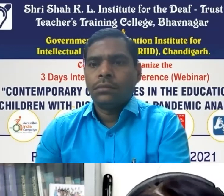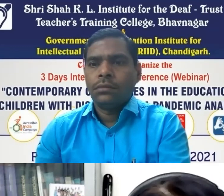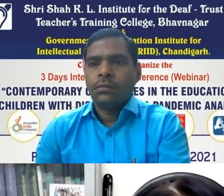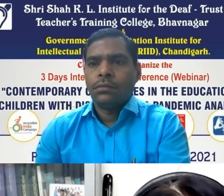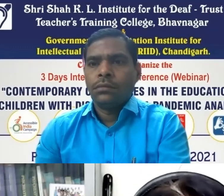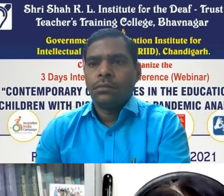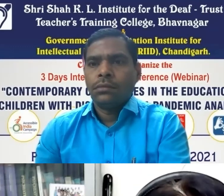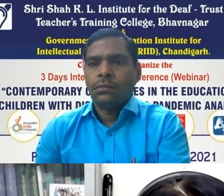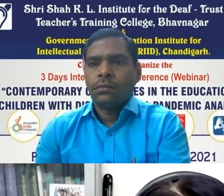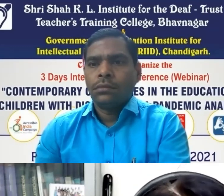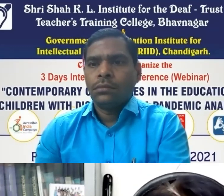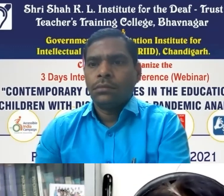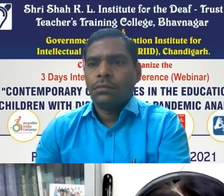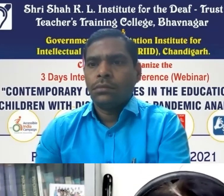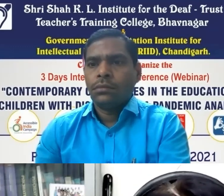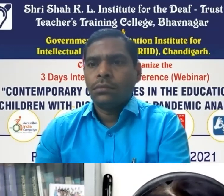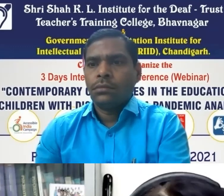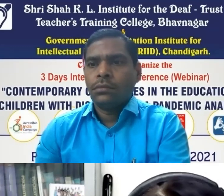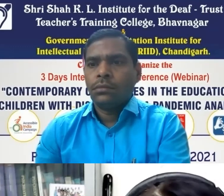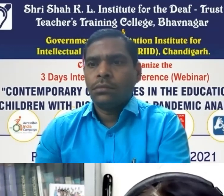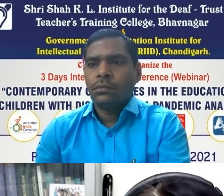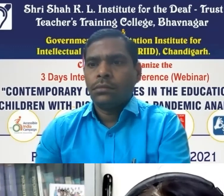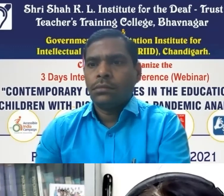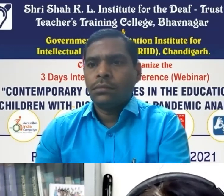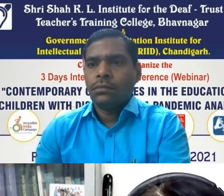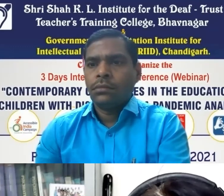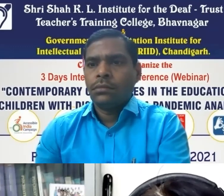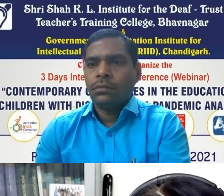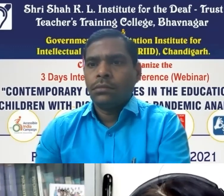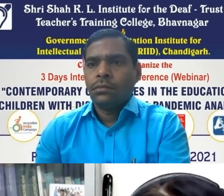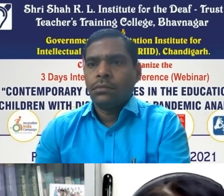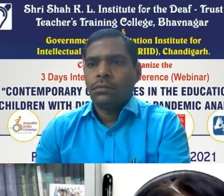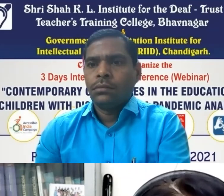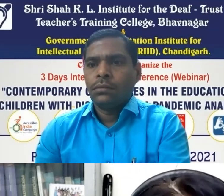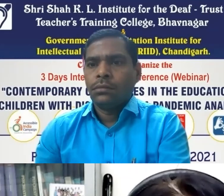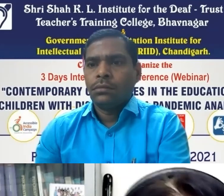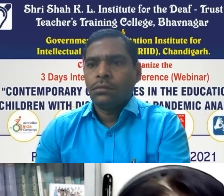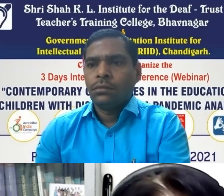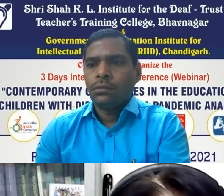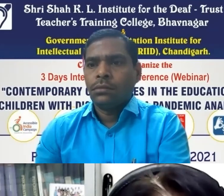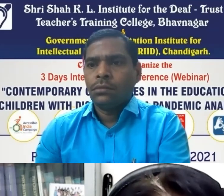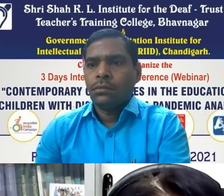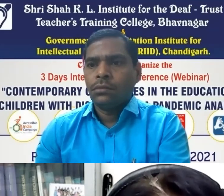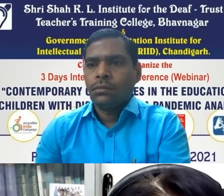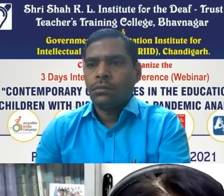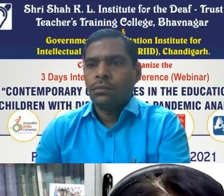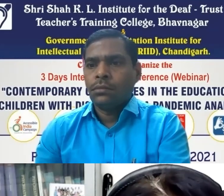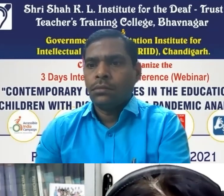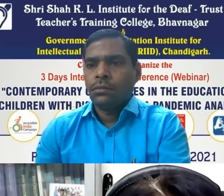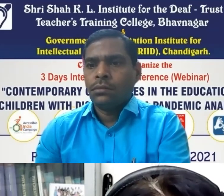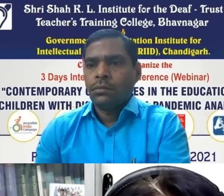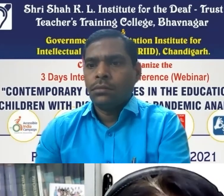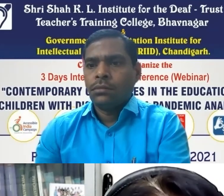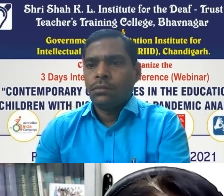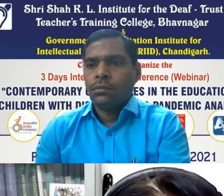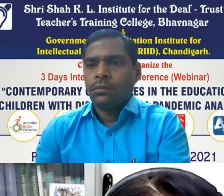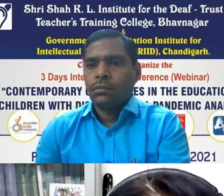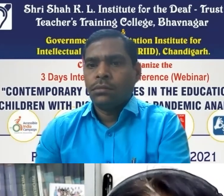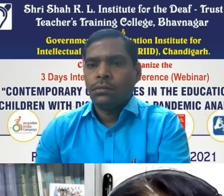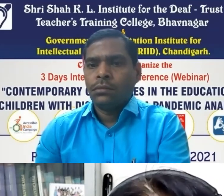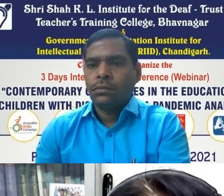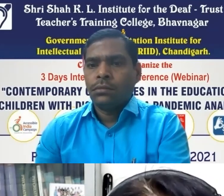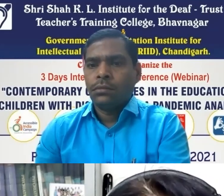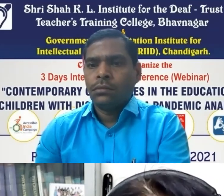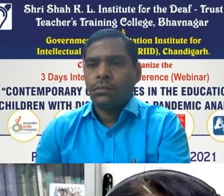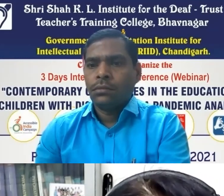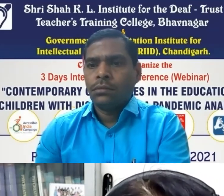everybody tuned in to this, presentation of yours. I was looking up in